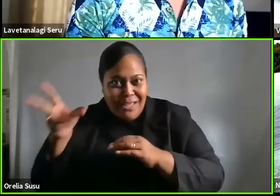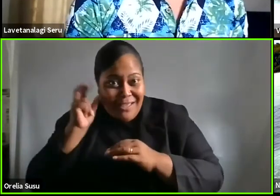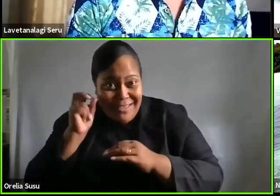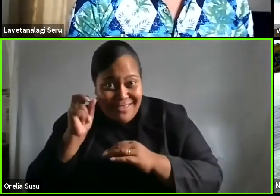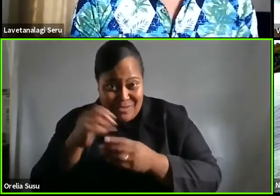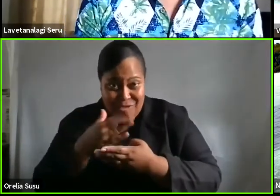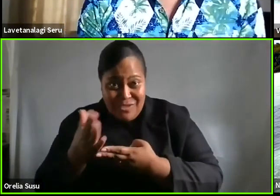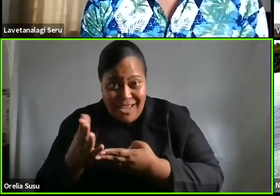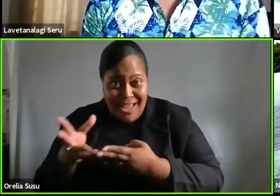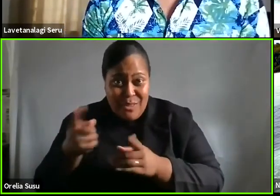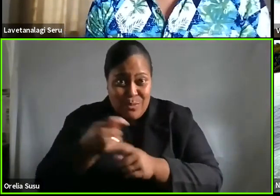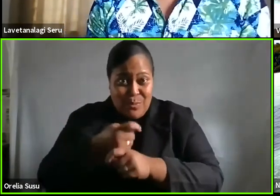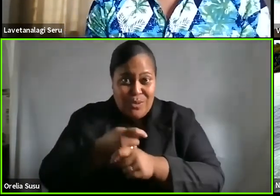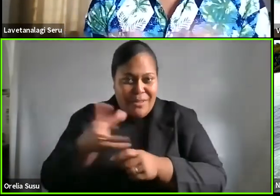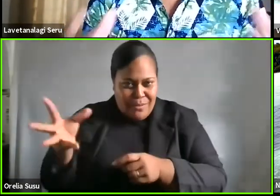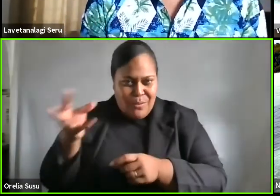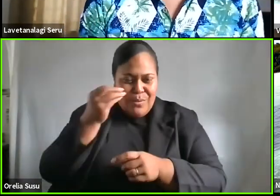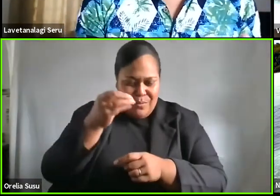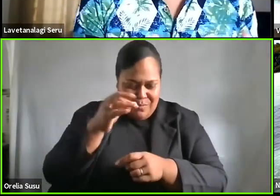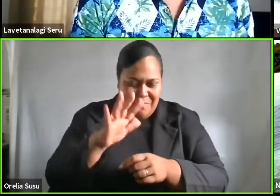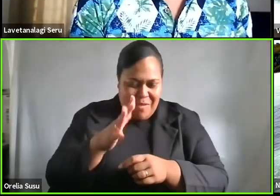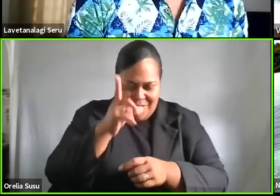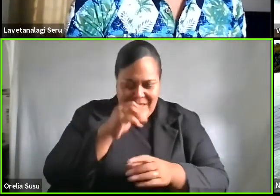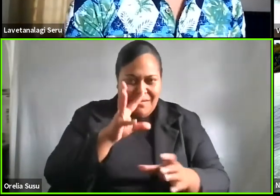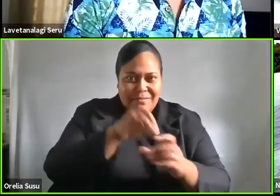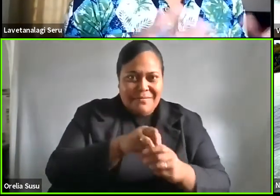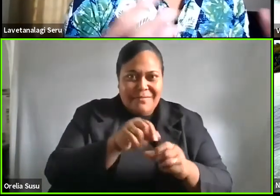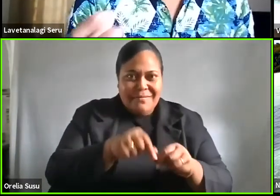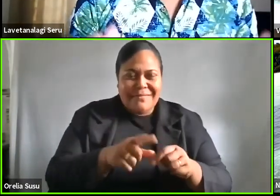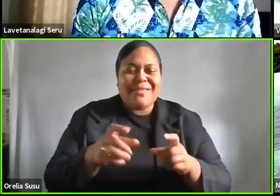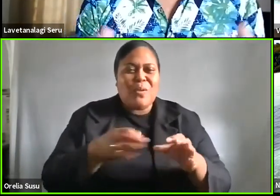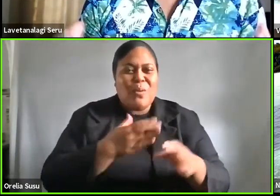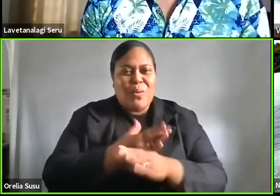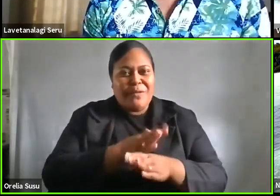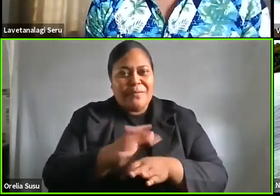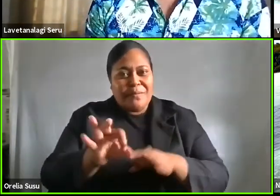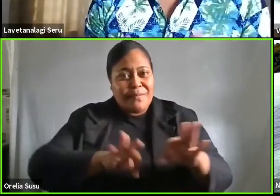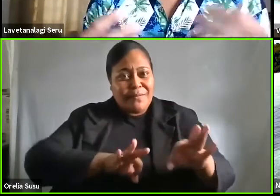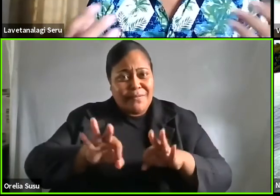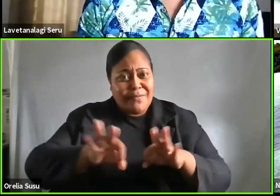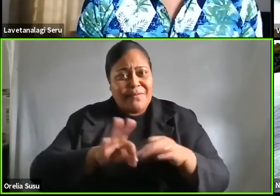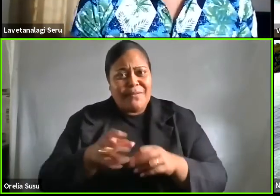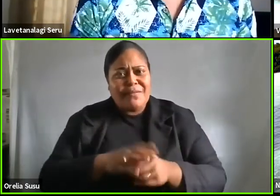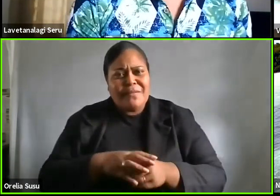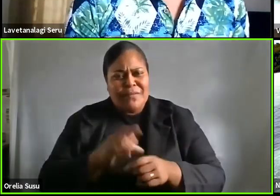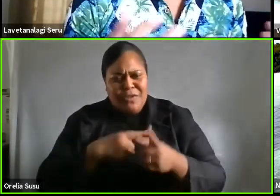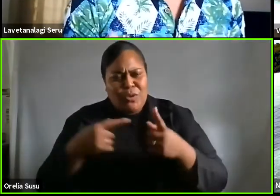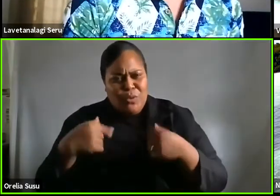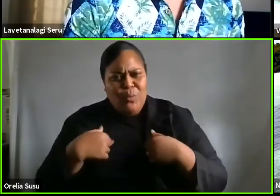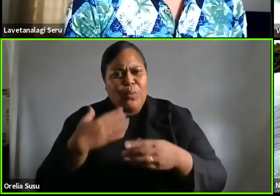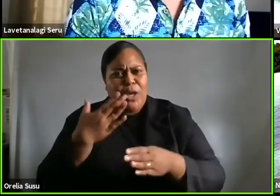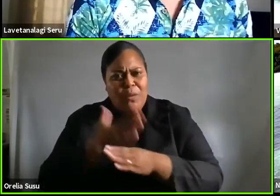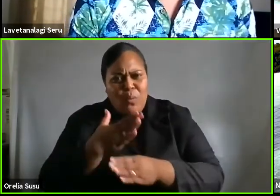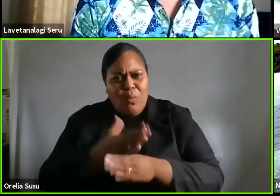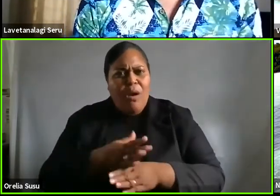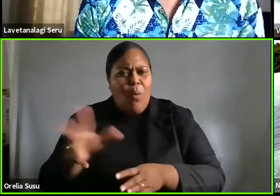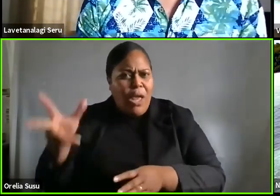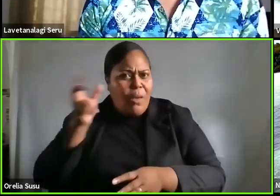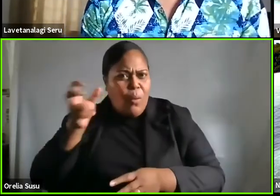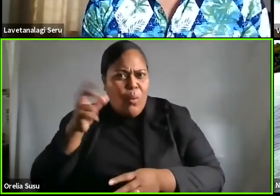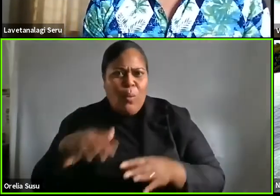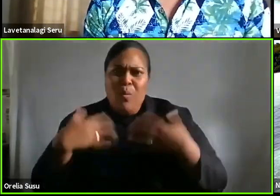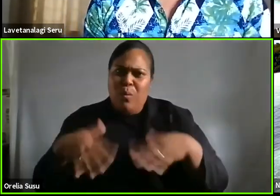the Pacific Islands Climate Action Network. We've really learned a lot as well from, you know, feminist movements and other movements, indigenous movements across the